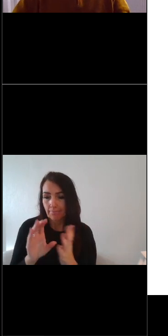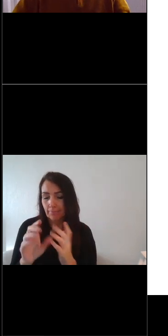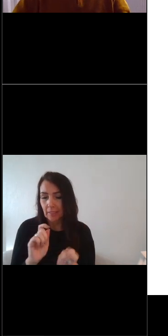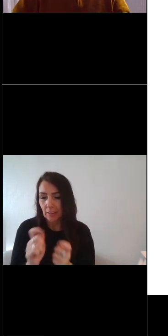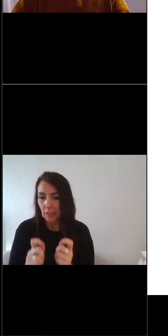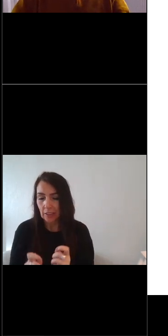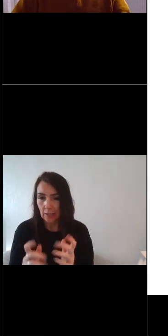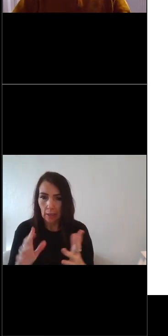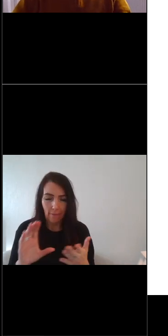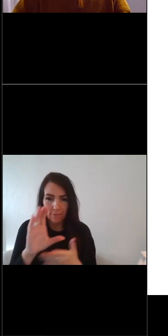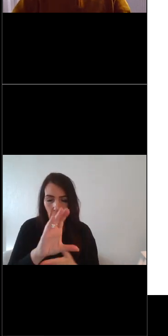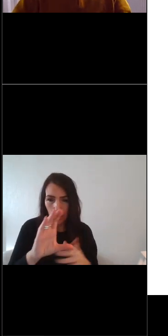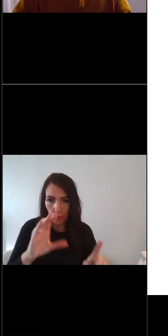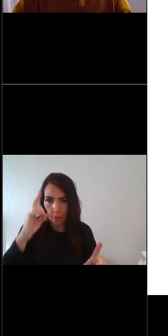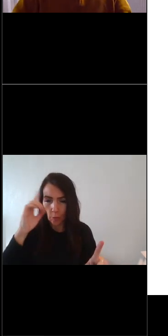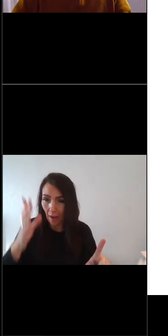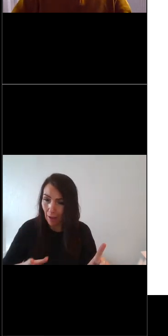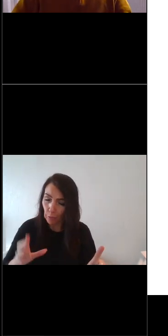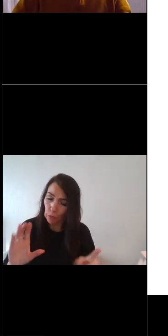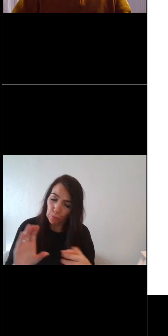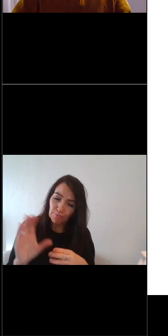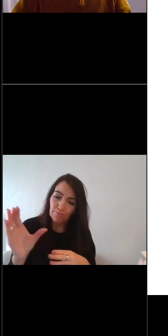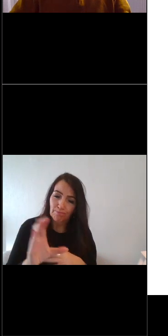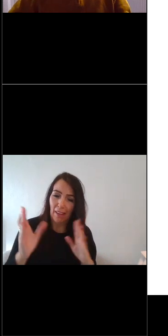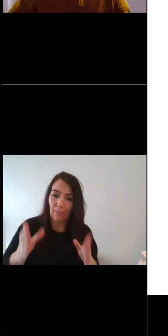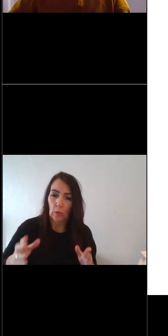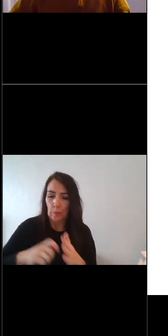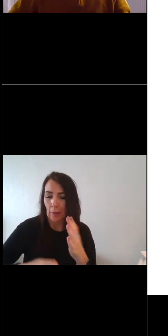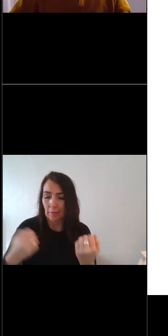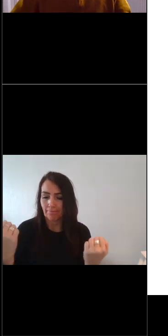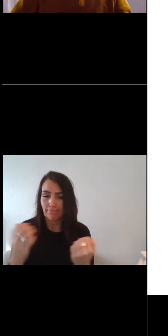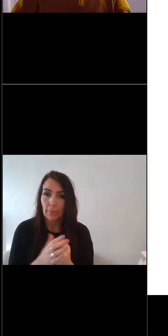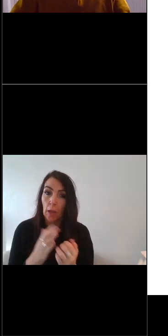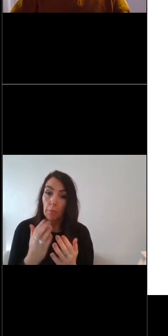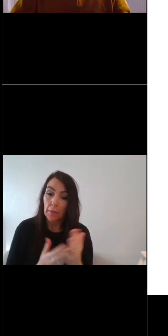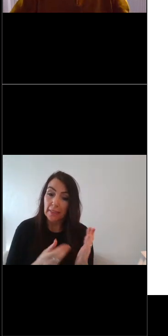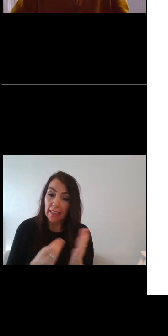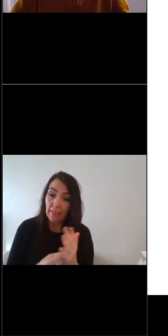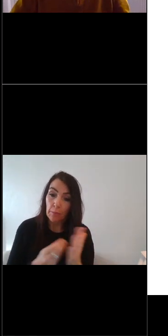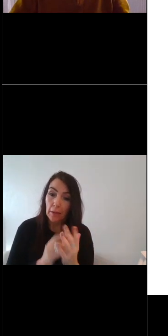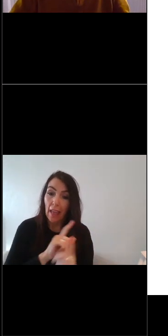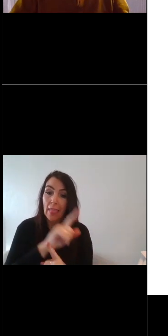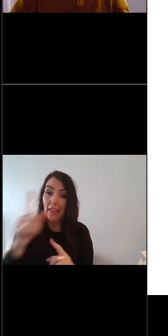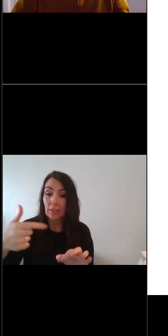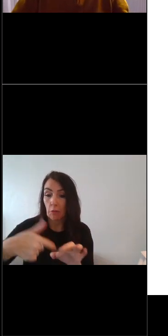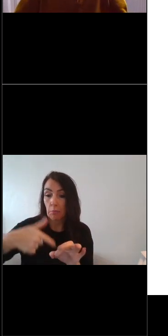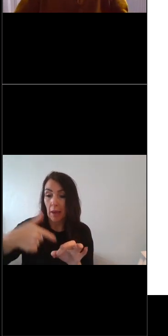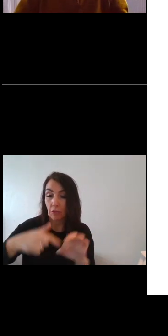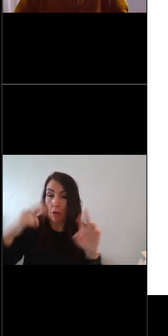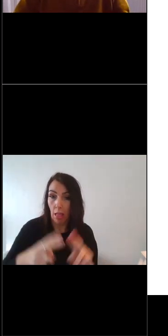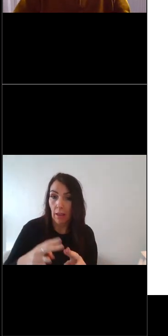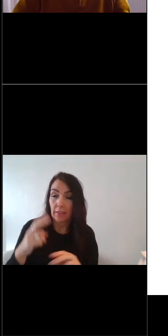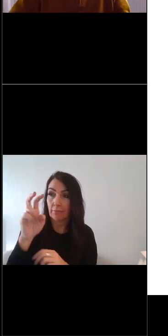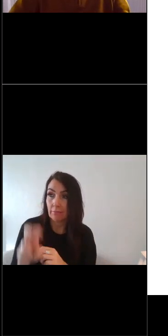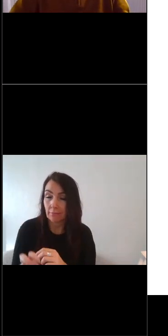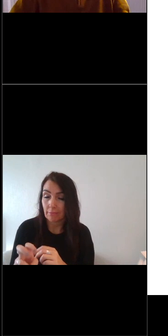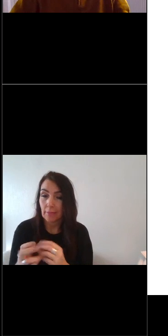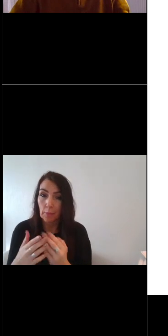things may have to happen. You may save money on the running costs later on, but this needs